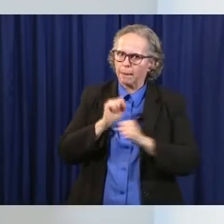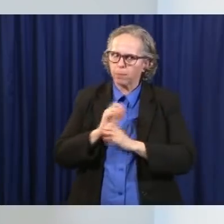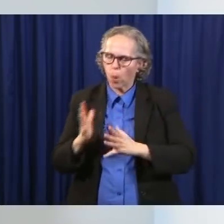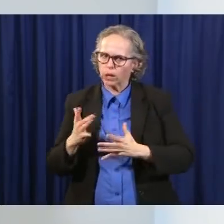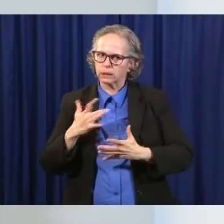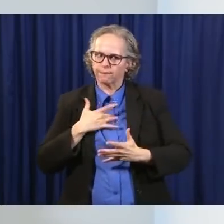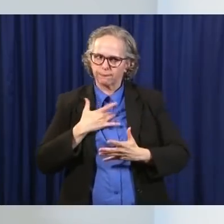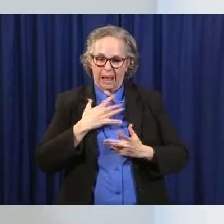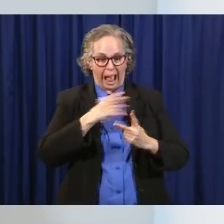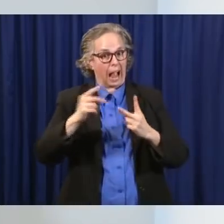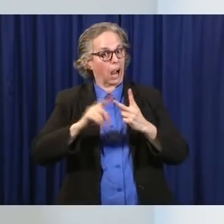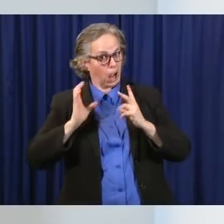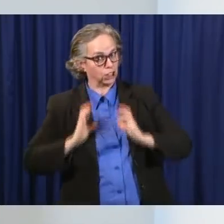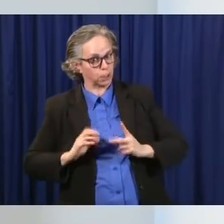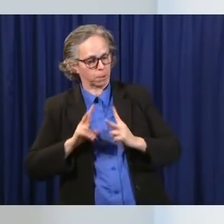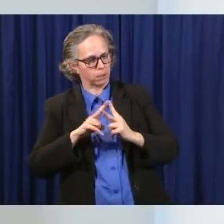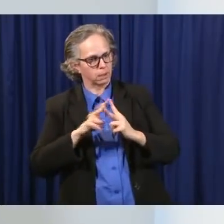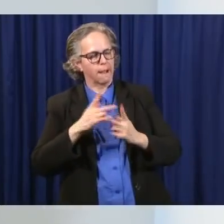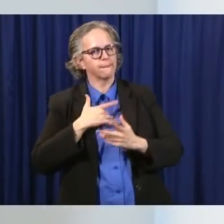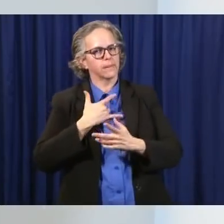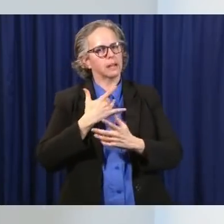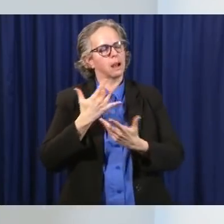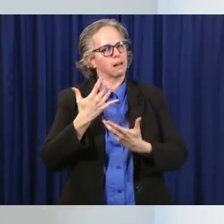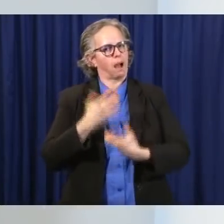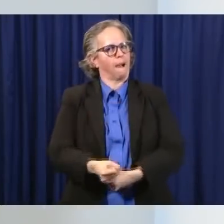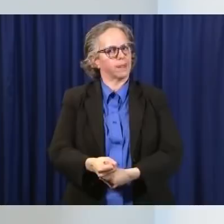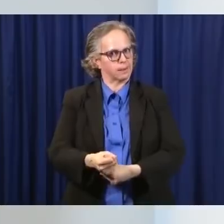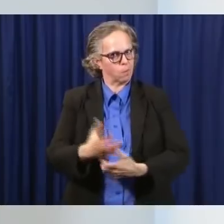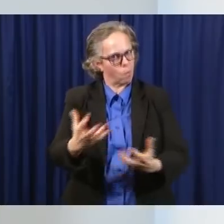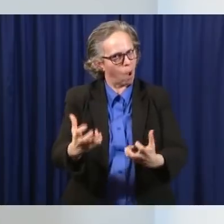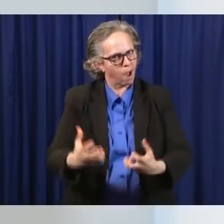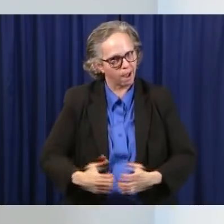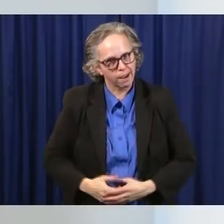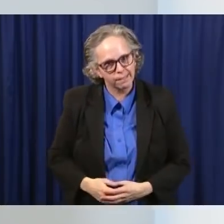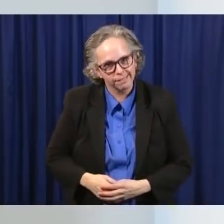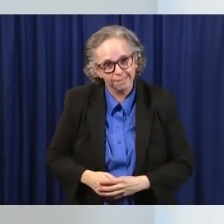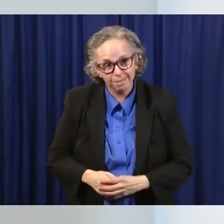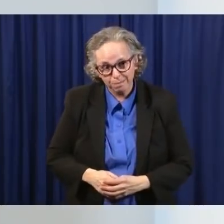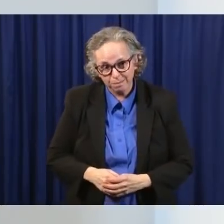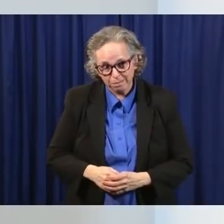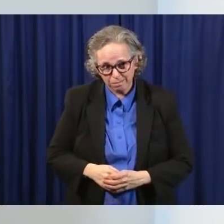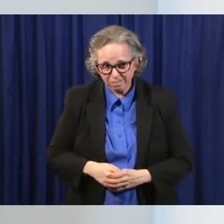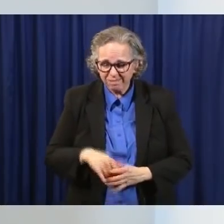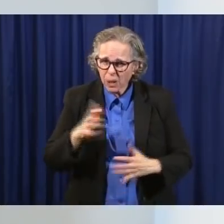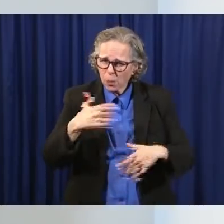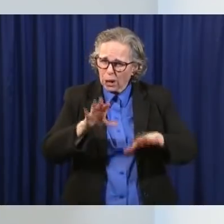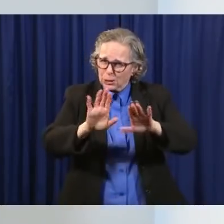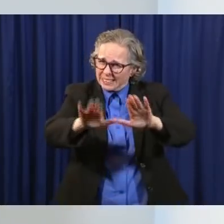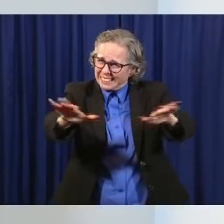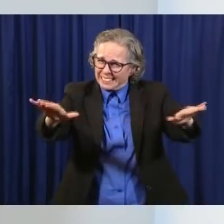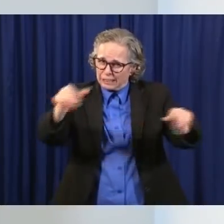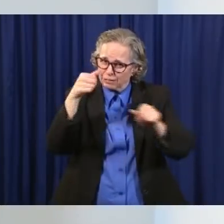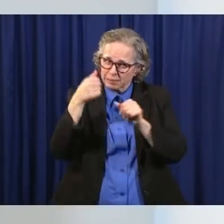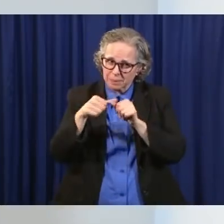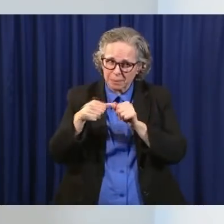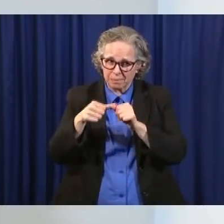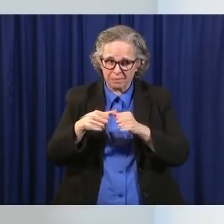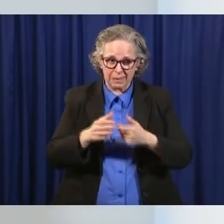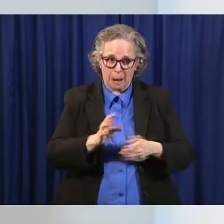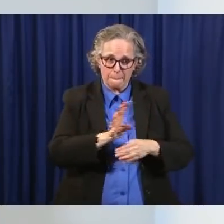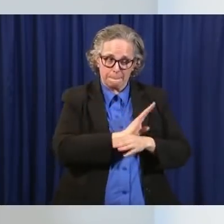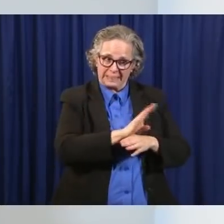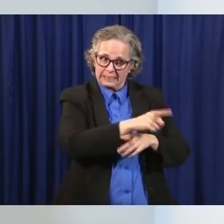want a reminder that we've learned so much, a lot unknown, but we've learned a lot from what businesses have done to operate safely throughout